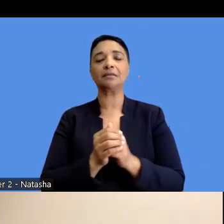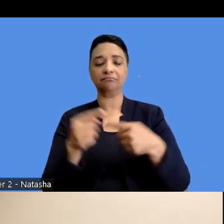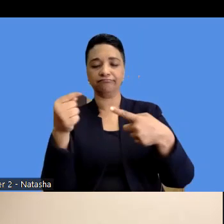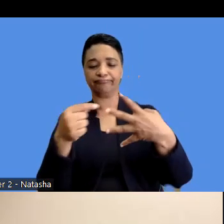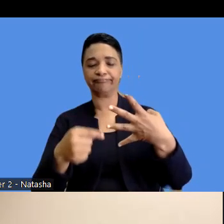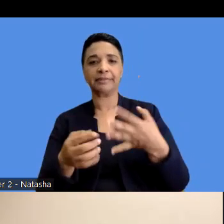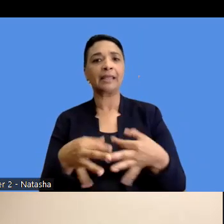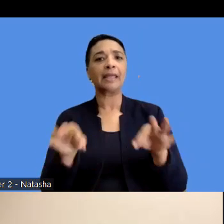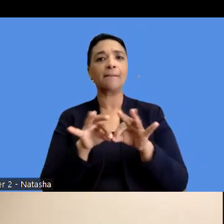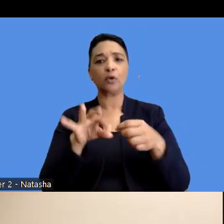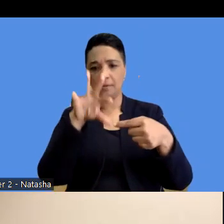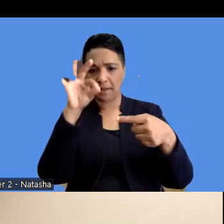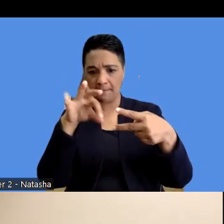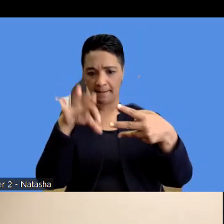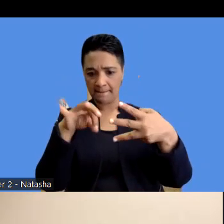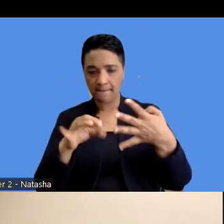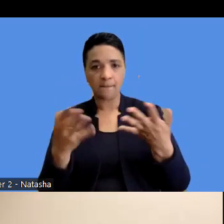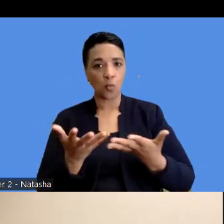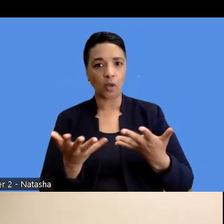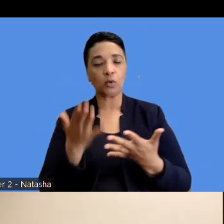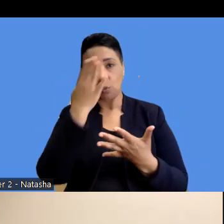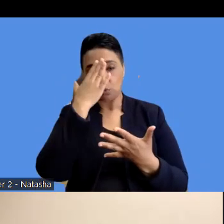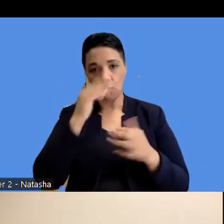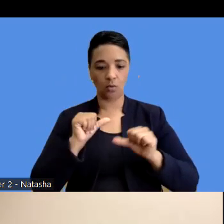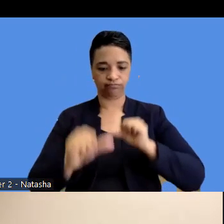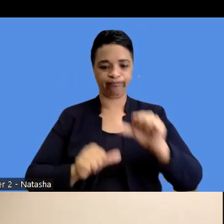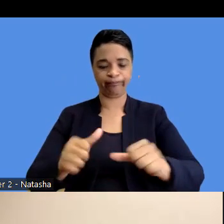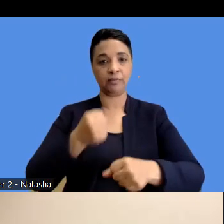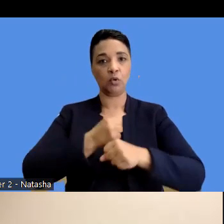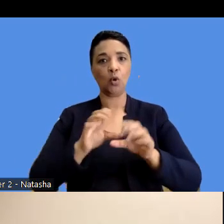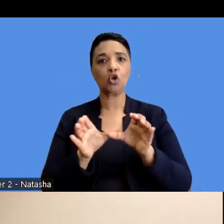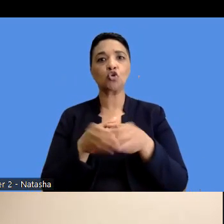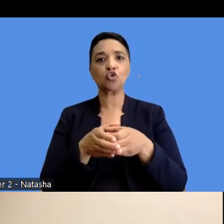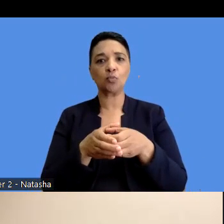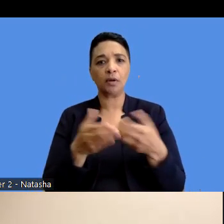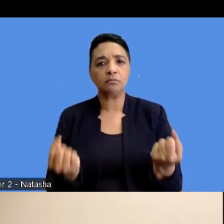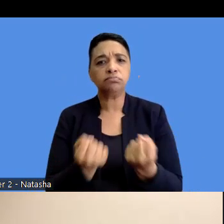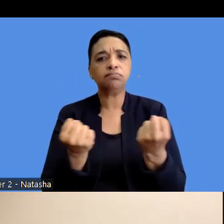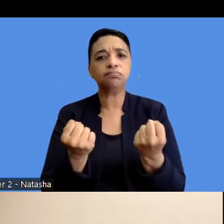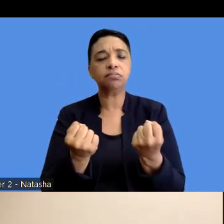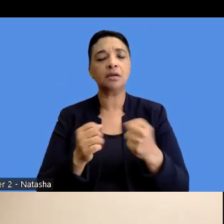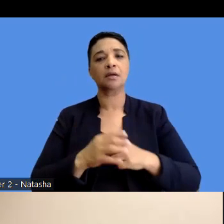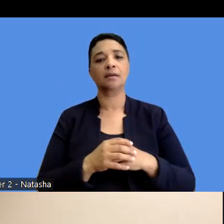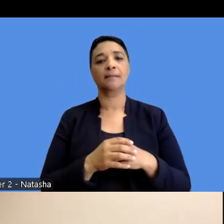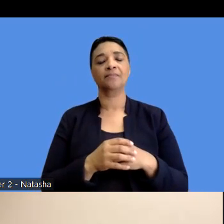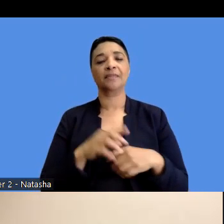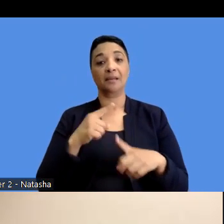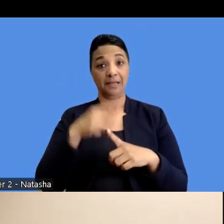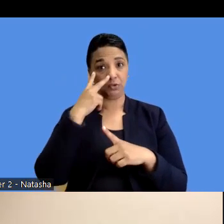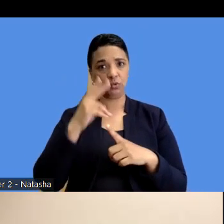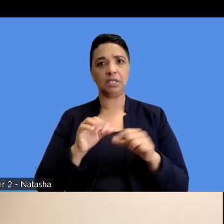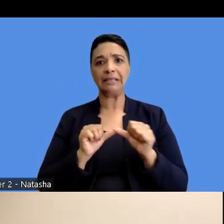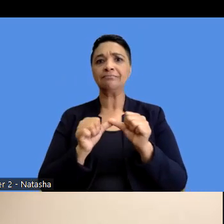from the study about how the work group feature work, where, for how long, who's